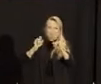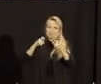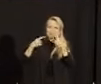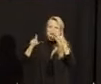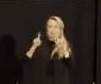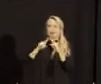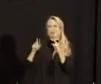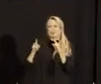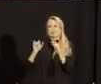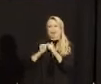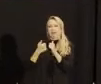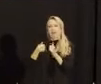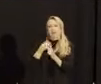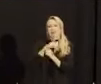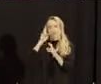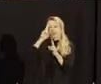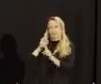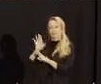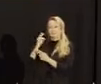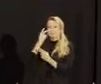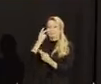So,